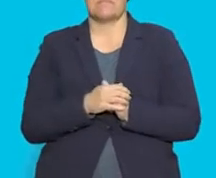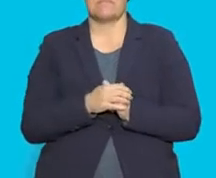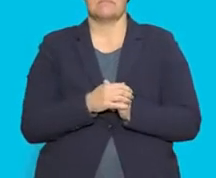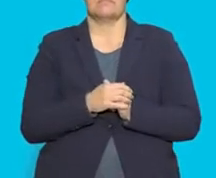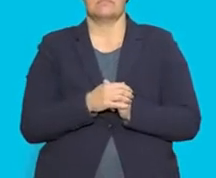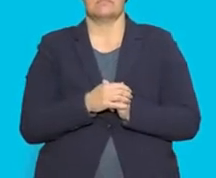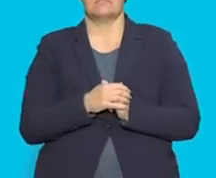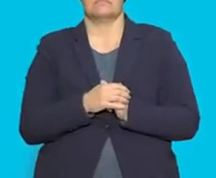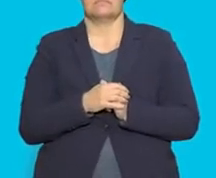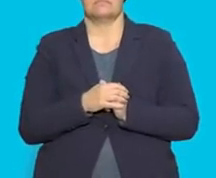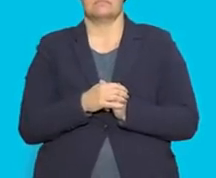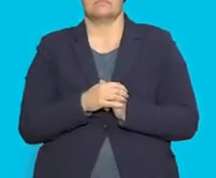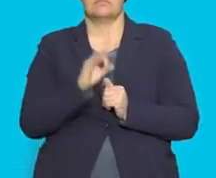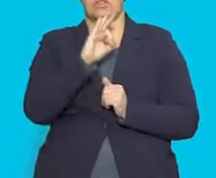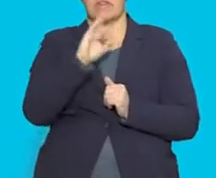be